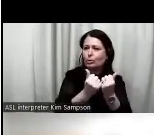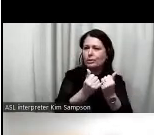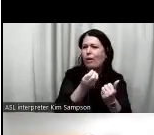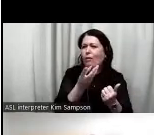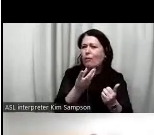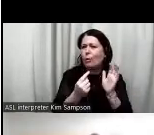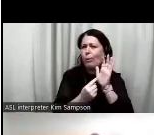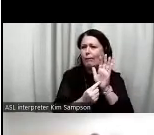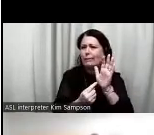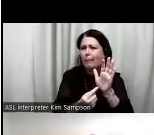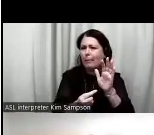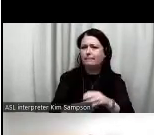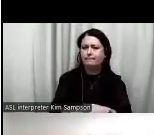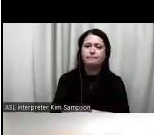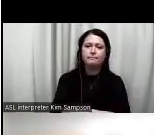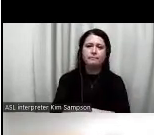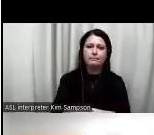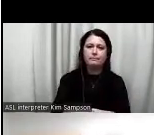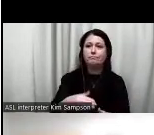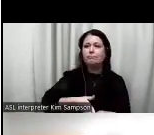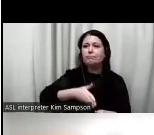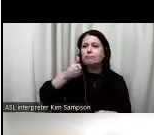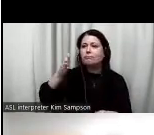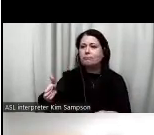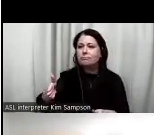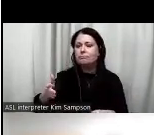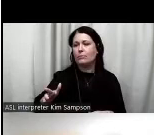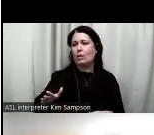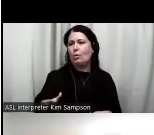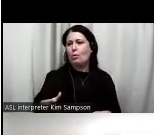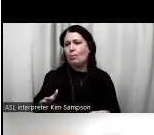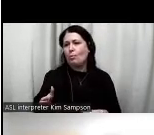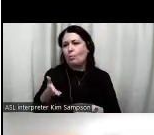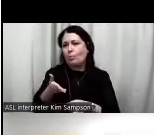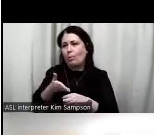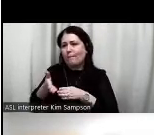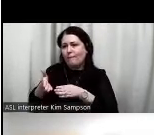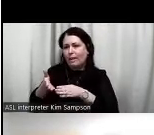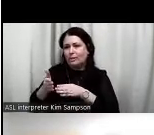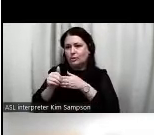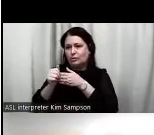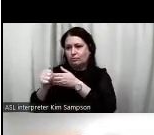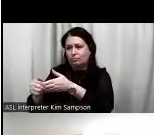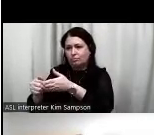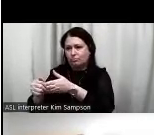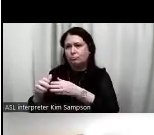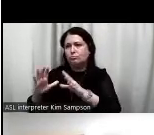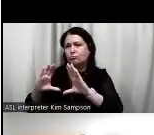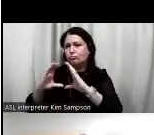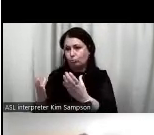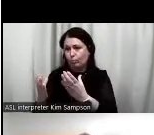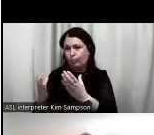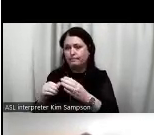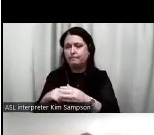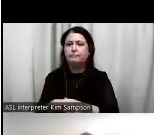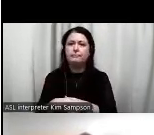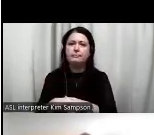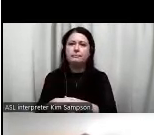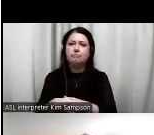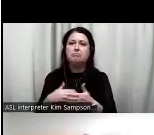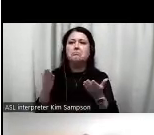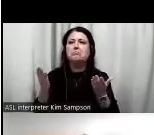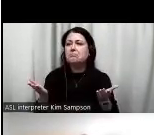few examples. And then there are professionally facilitated groups, and those are usually might